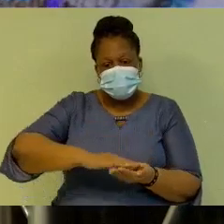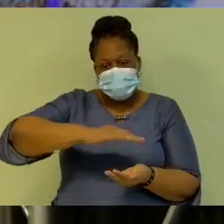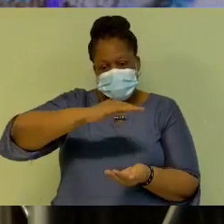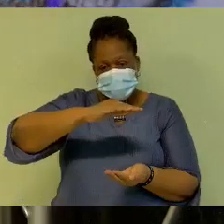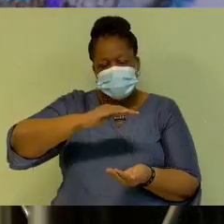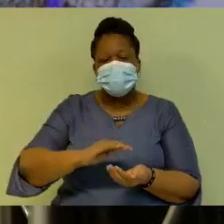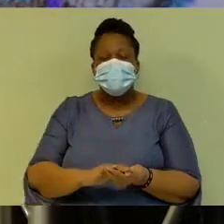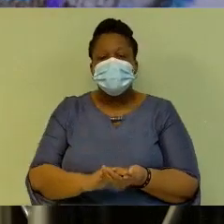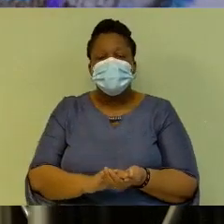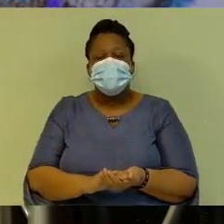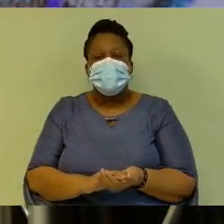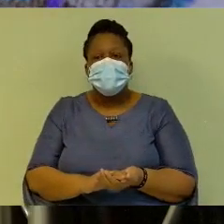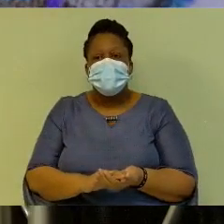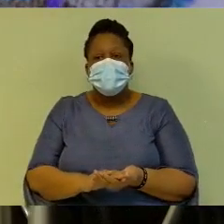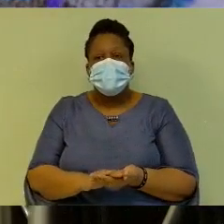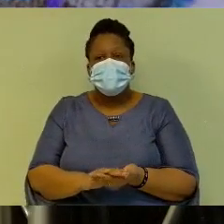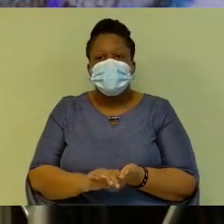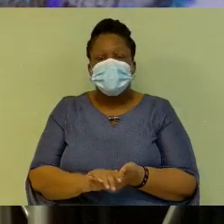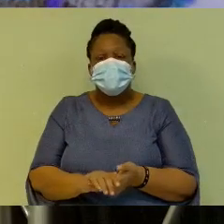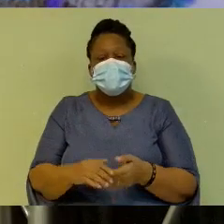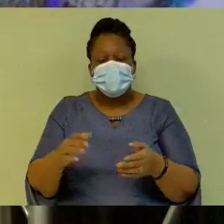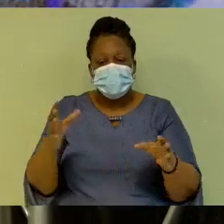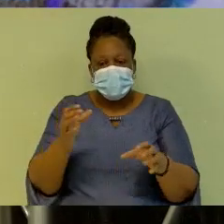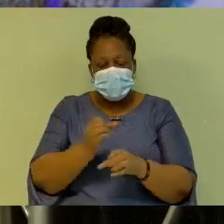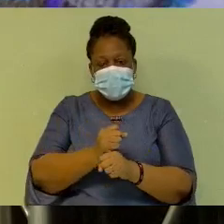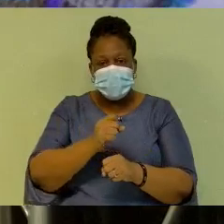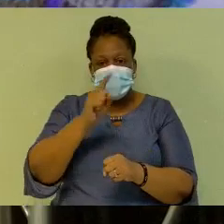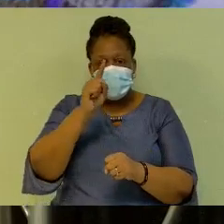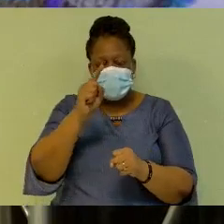budget document was EC